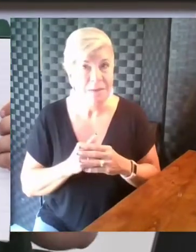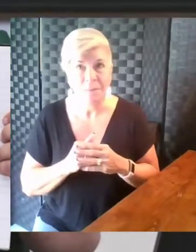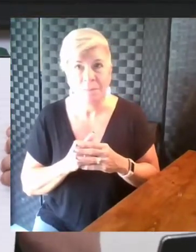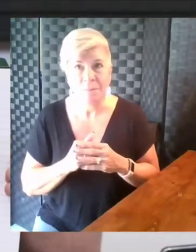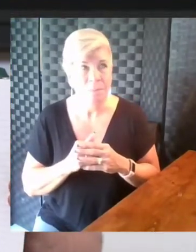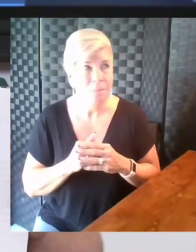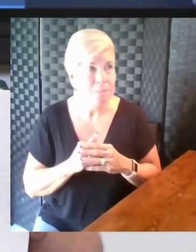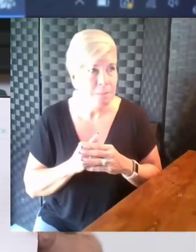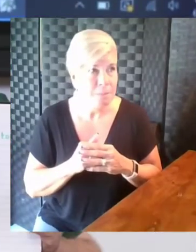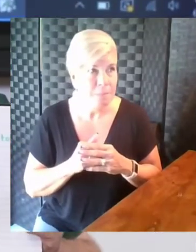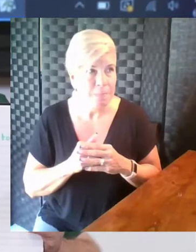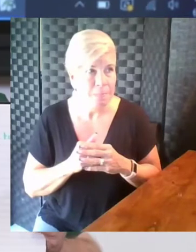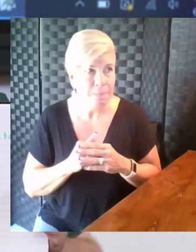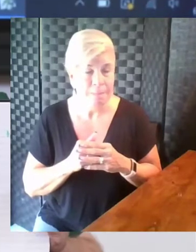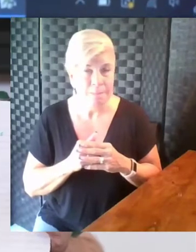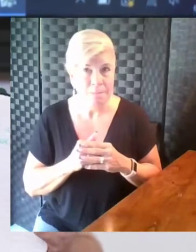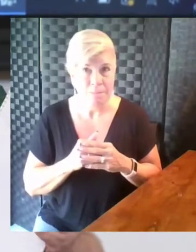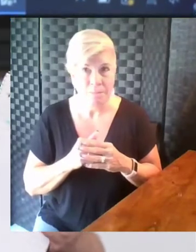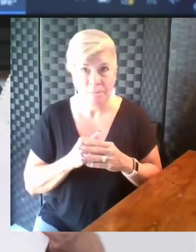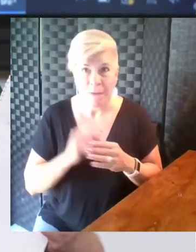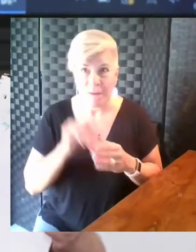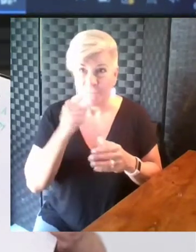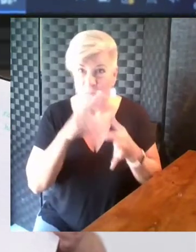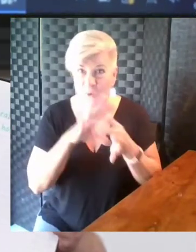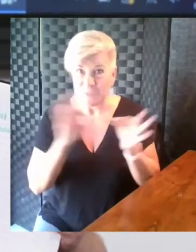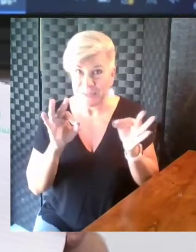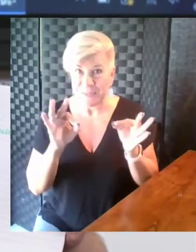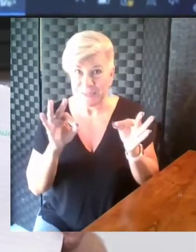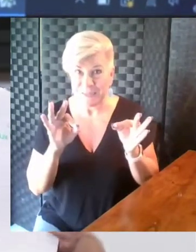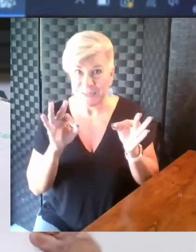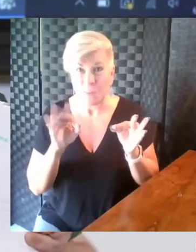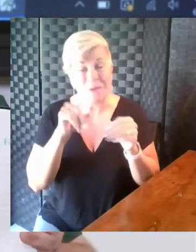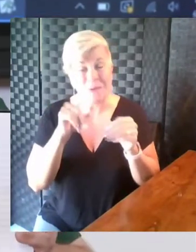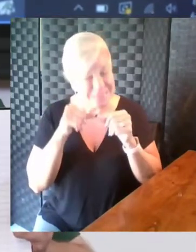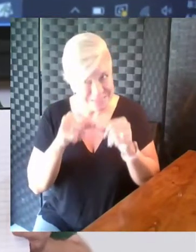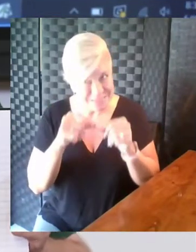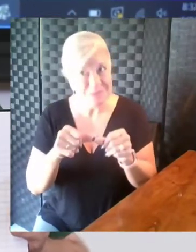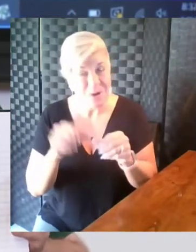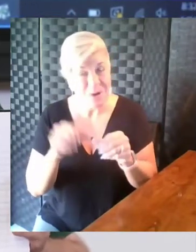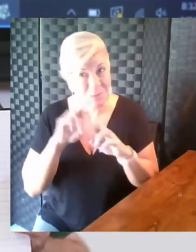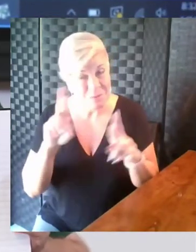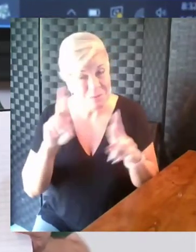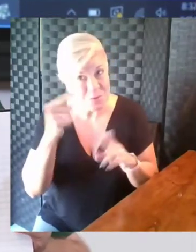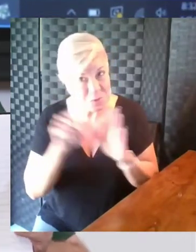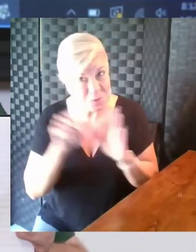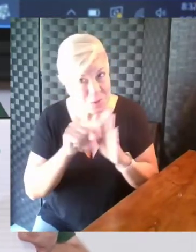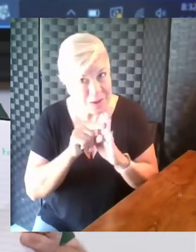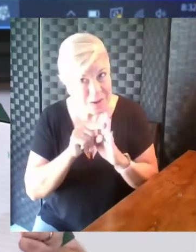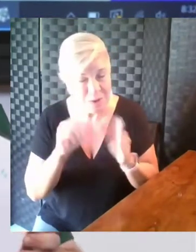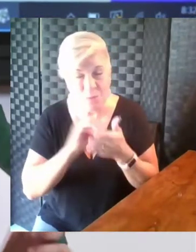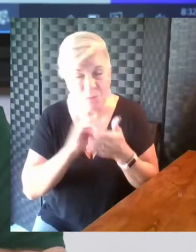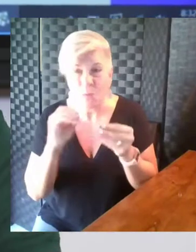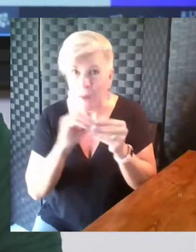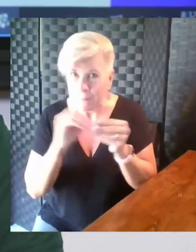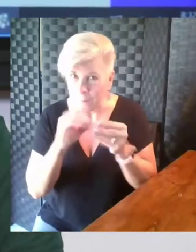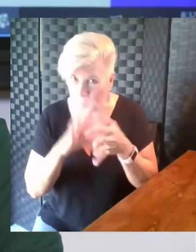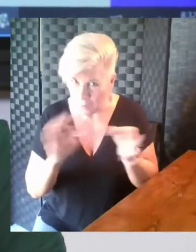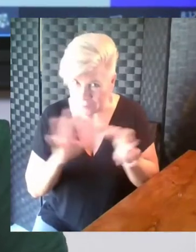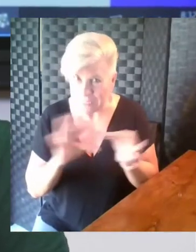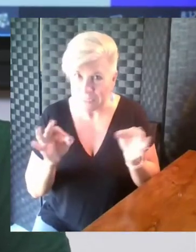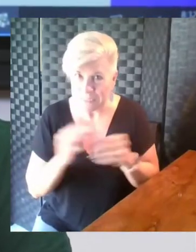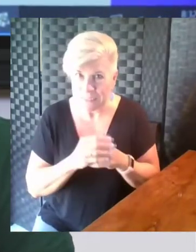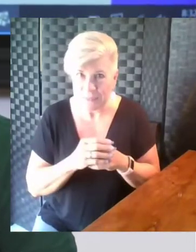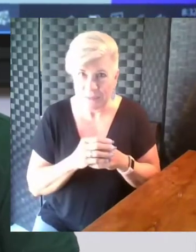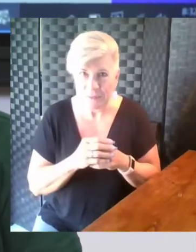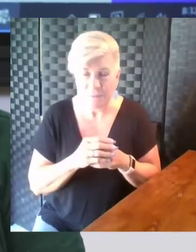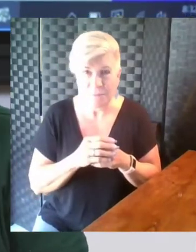And I've got my first sentence, but it's good to be first grade. We have to keep going. So I've got my first sentence, but I'm going to keep going. You